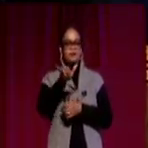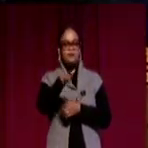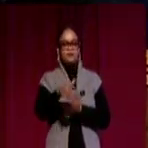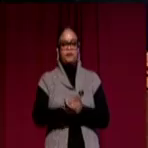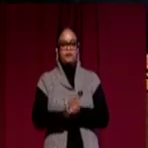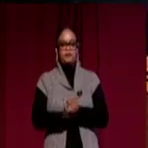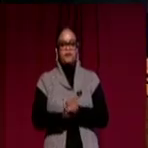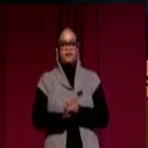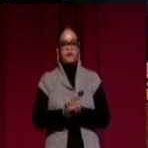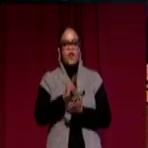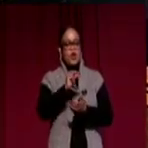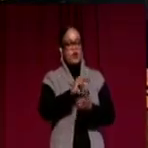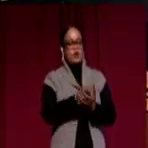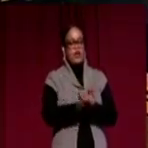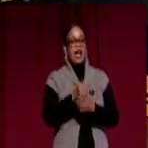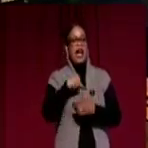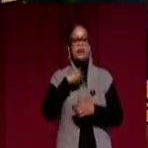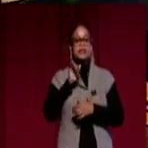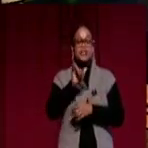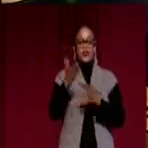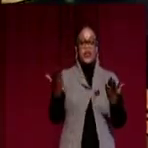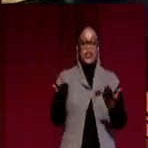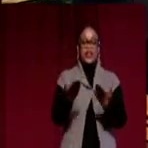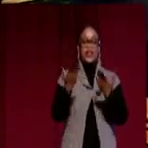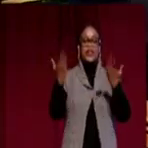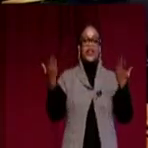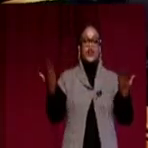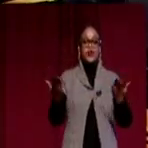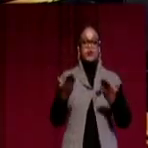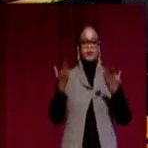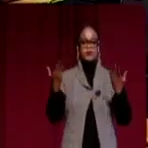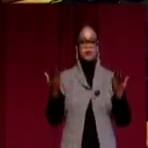No music say I am.